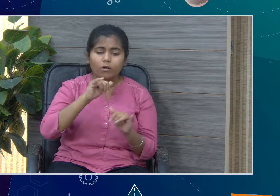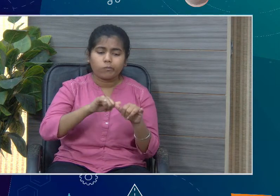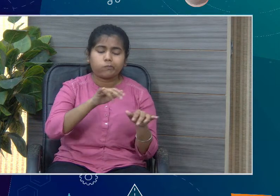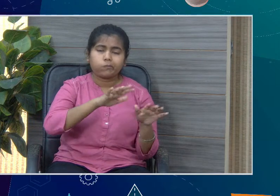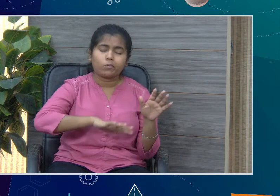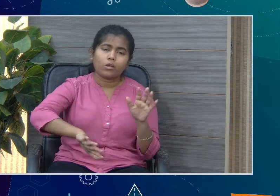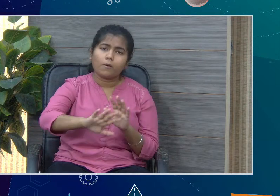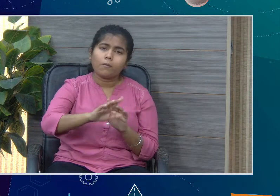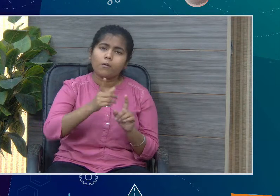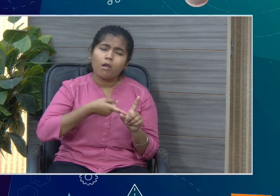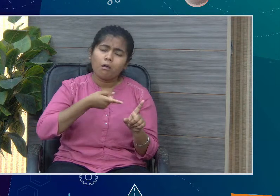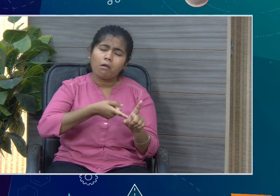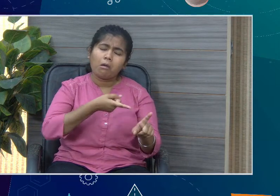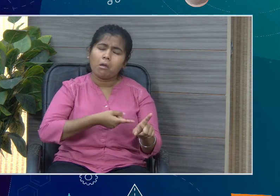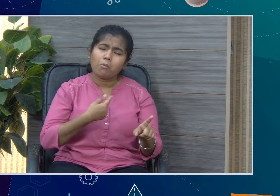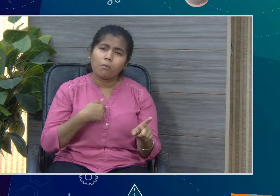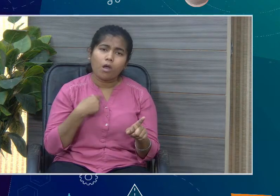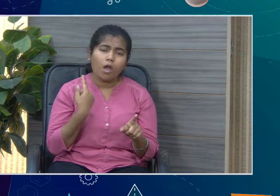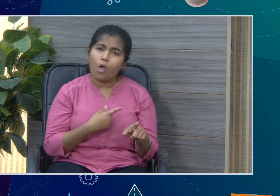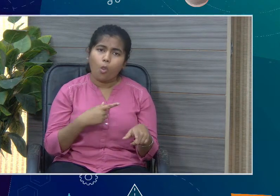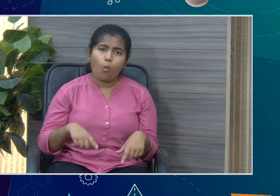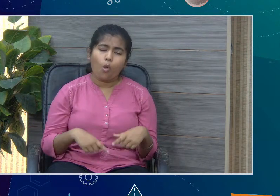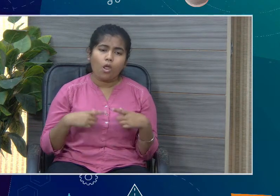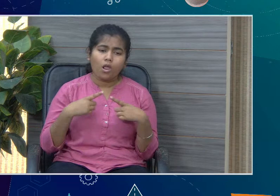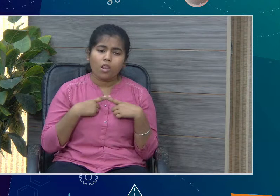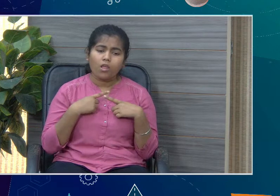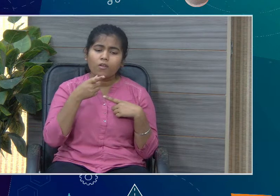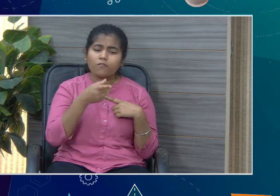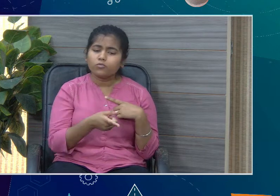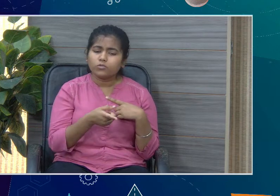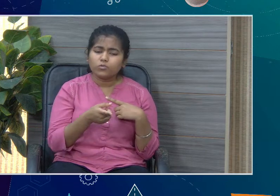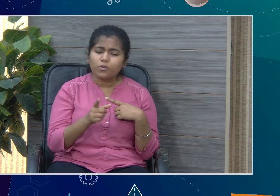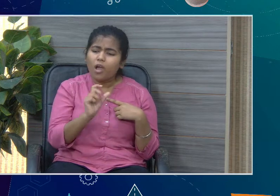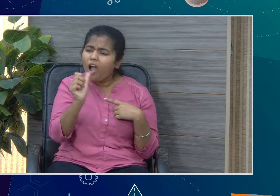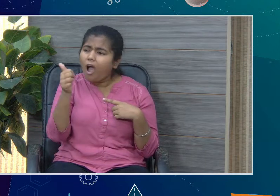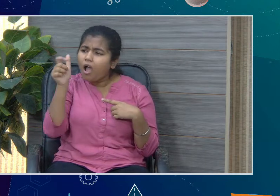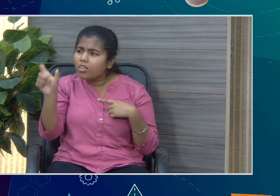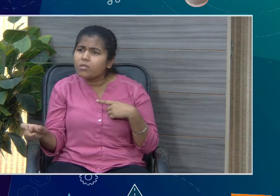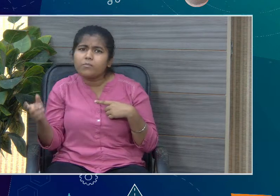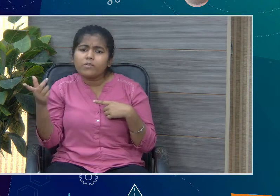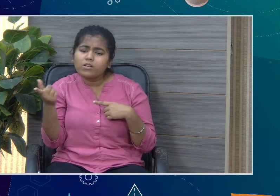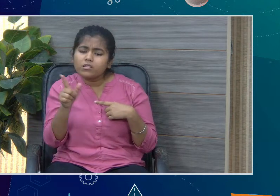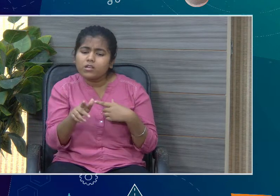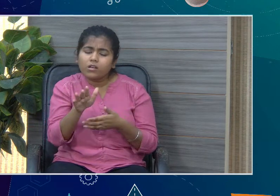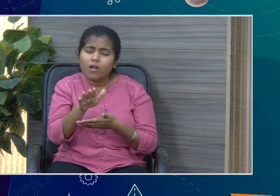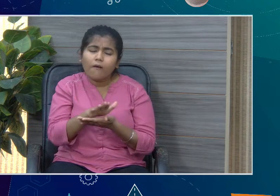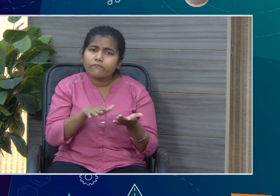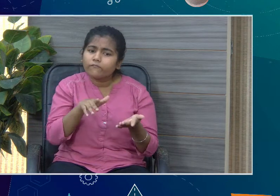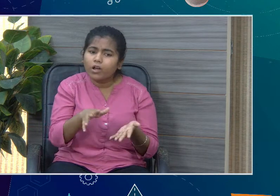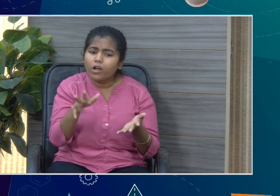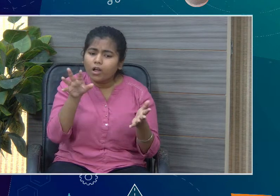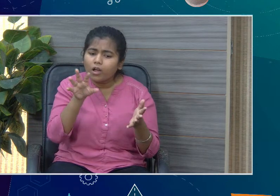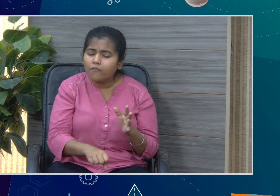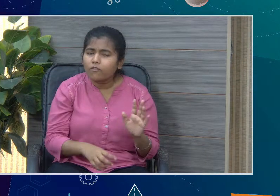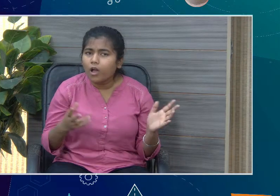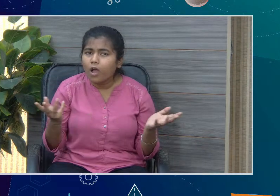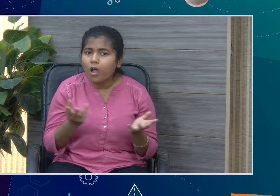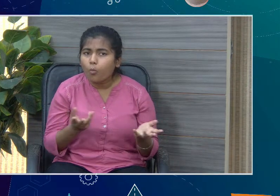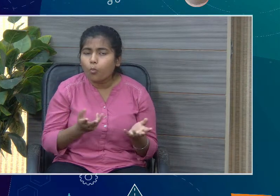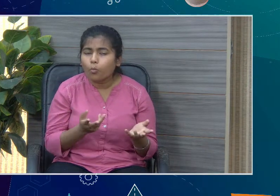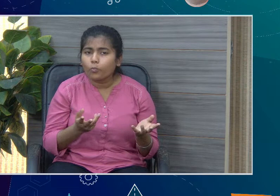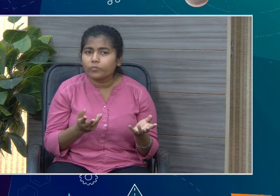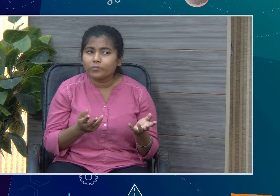years. So how come this footprint might have come over here? Just imagine your feeling. How would you be